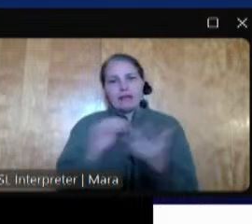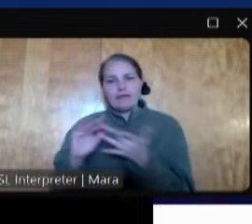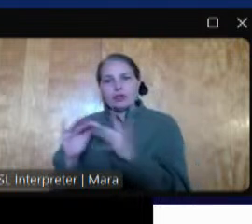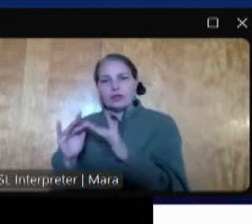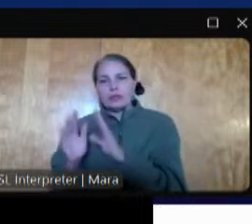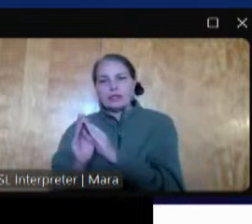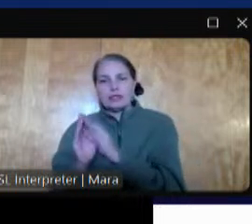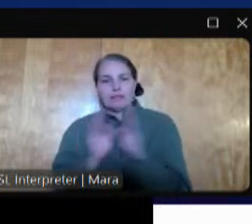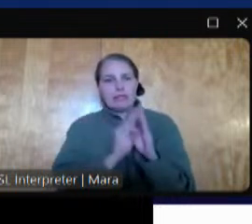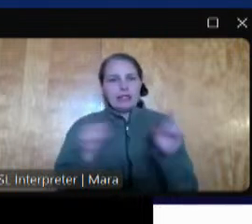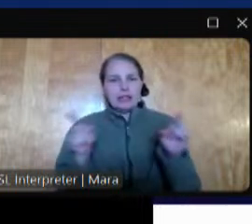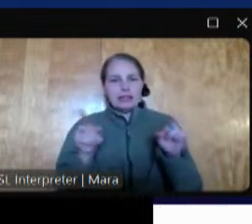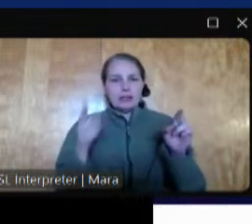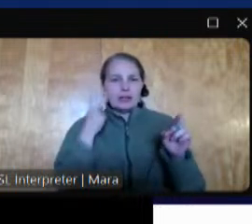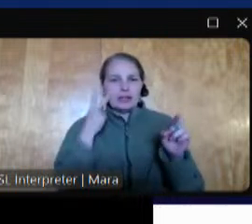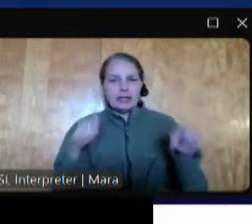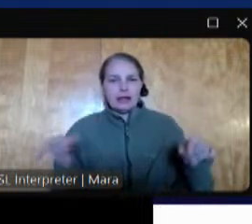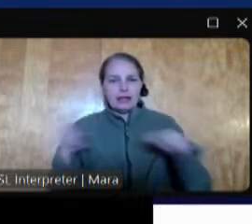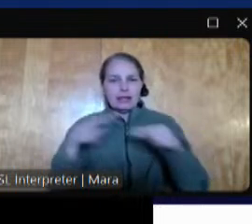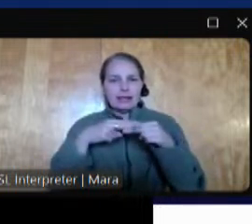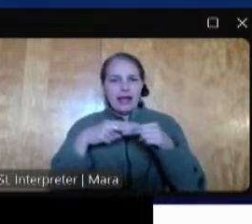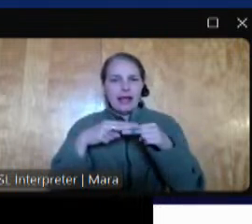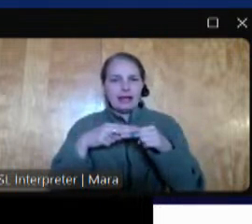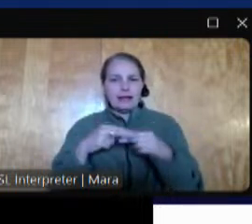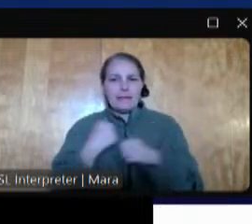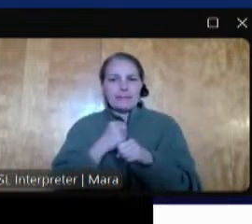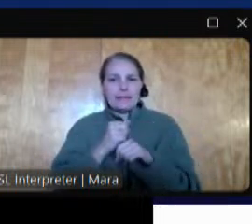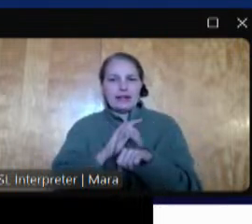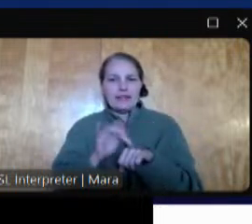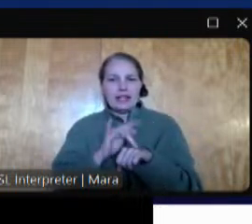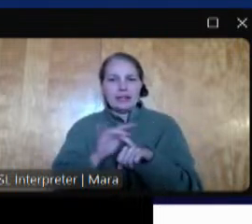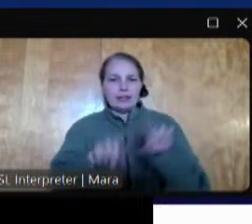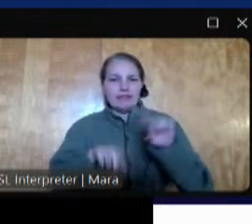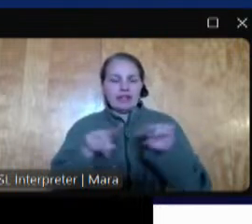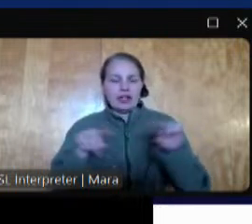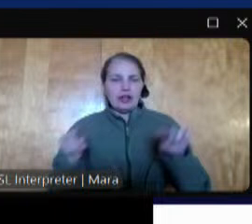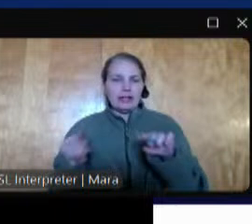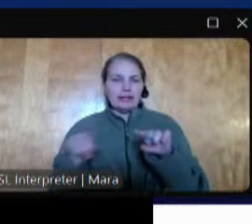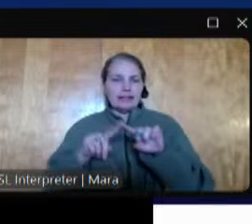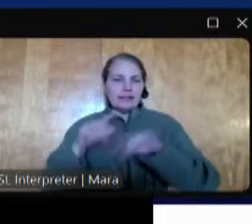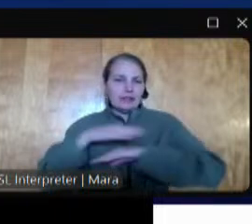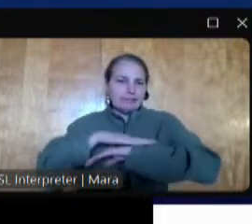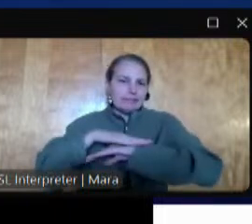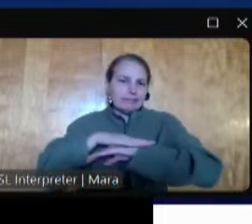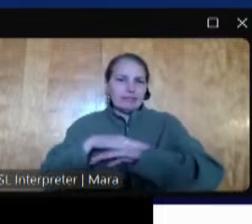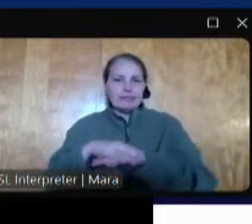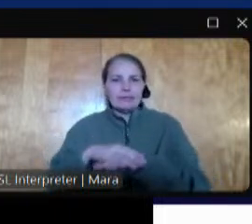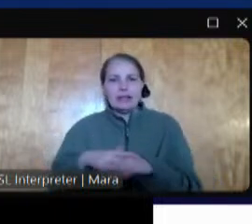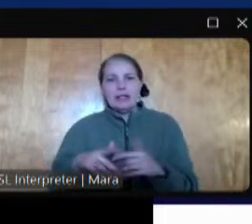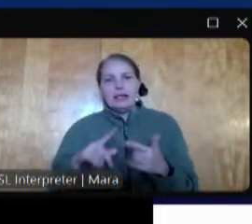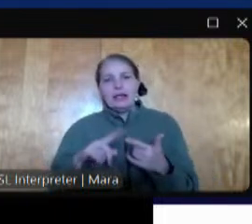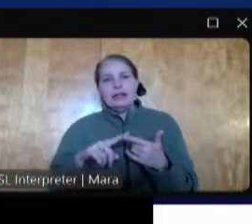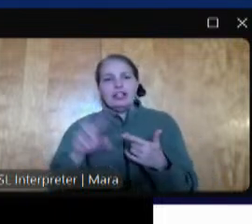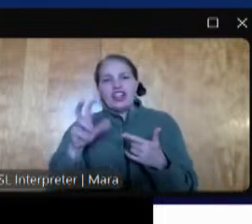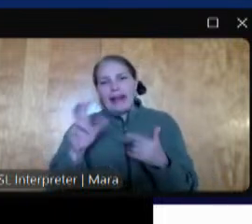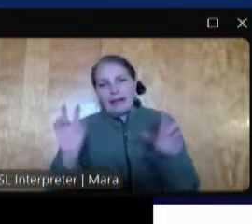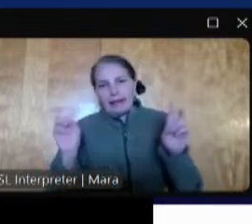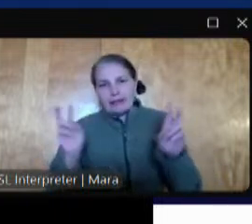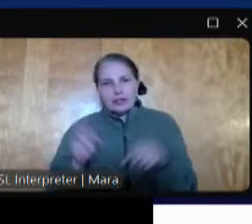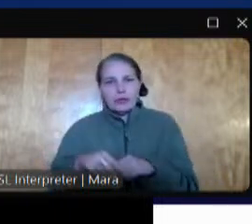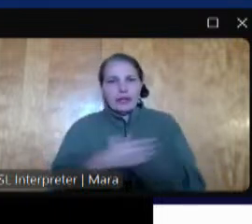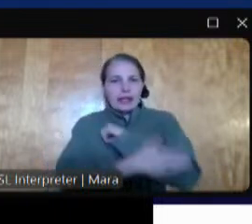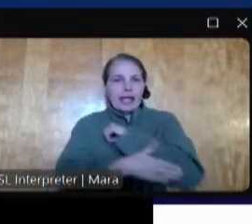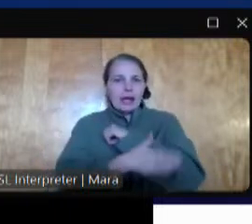slide and has been made available through a range of different channels. So I know it's on the County Joint Information Center's website, and I know it's been